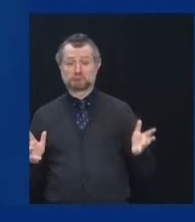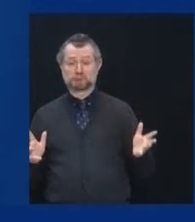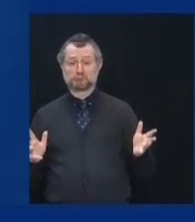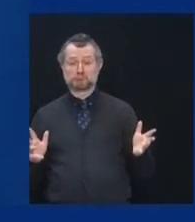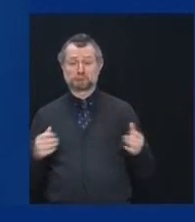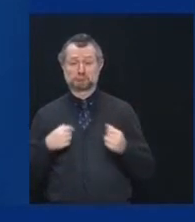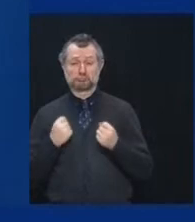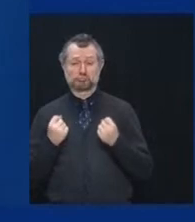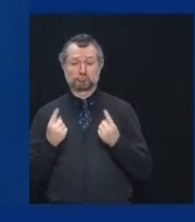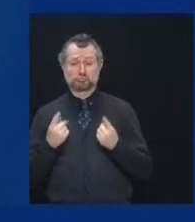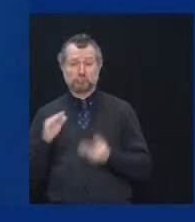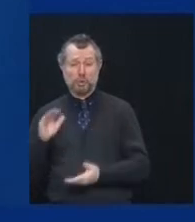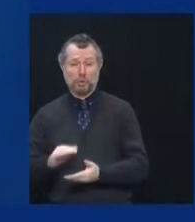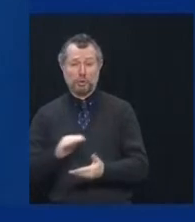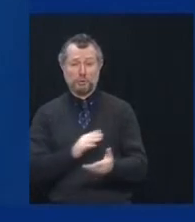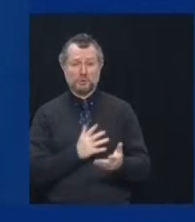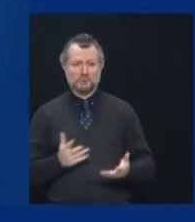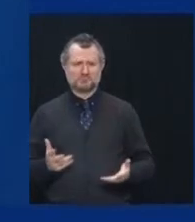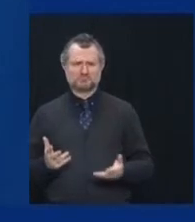That